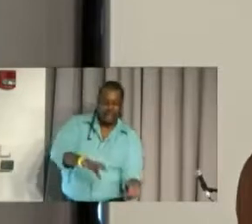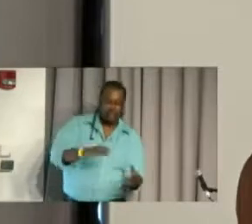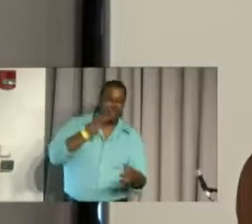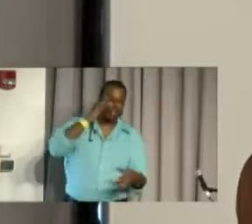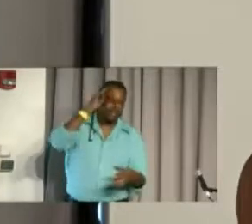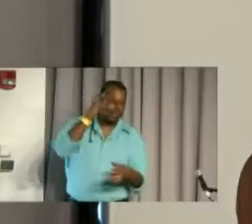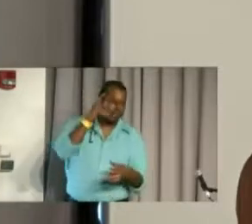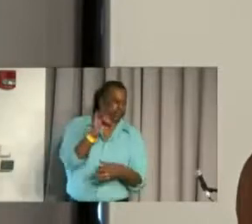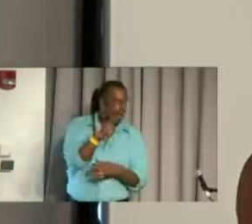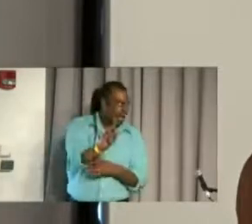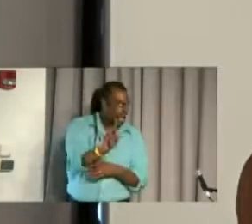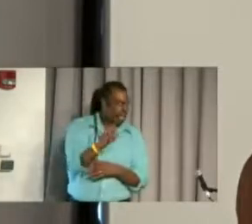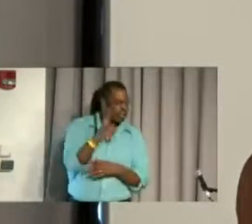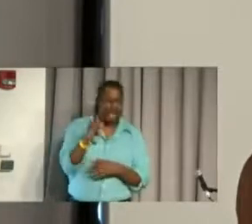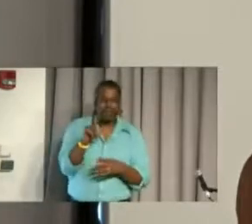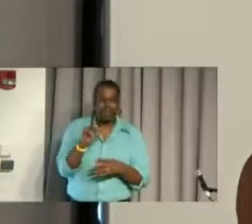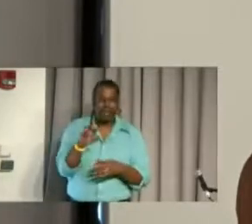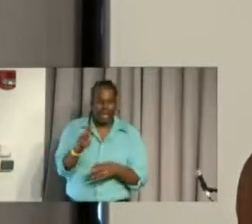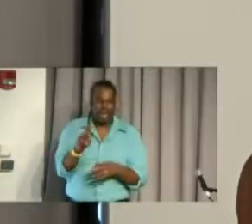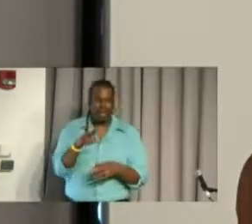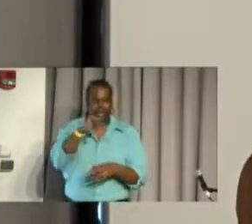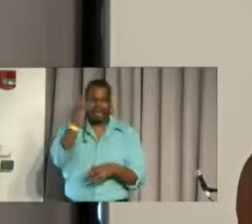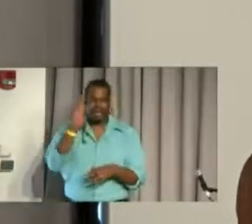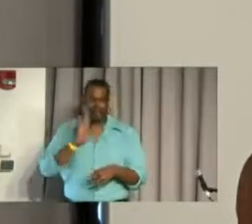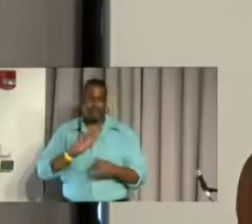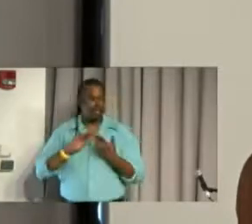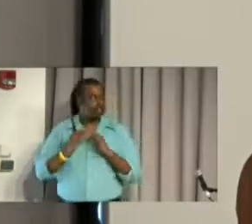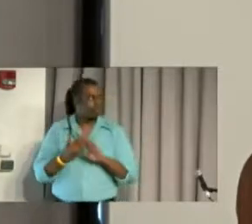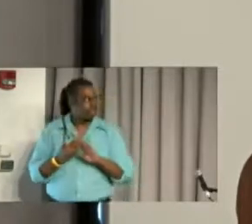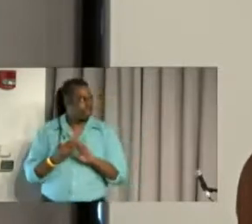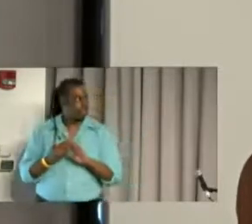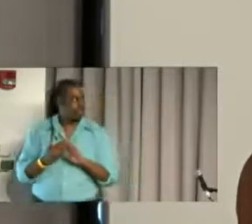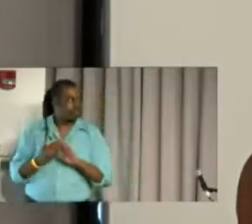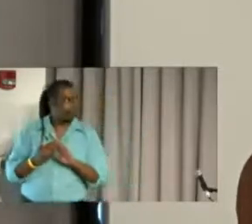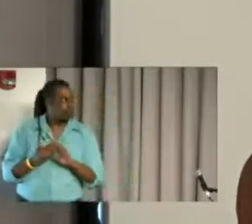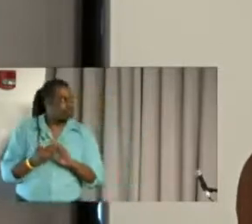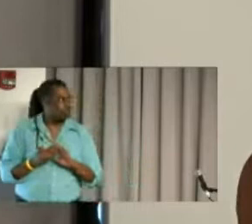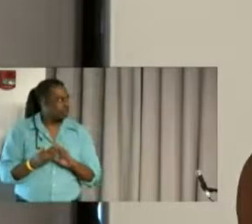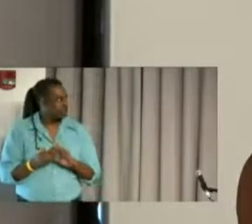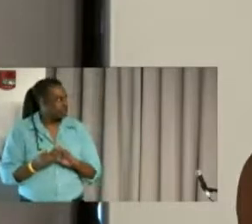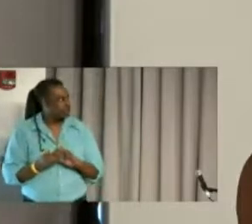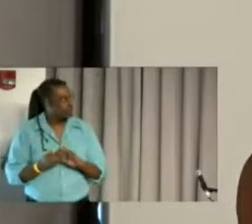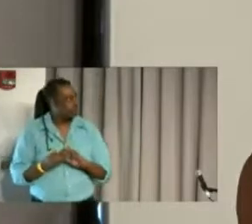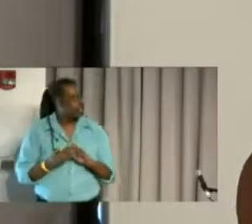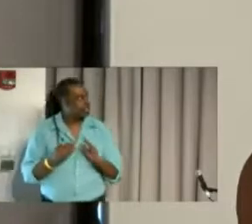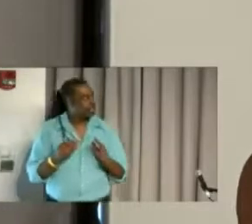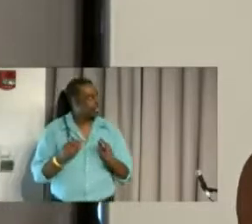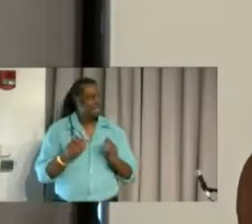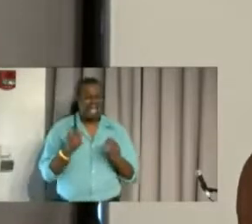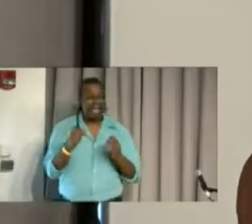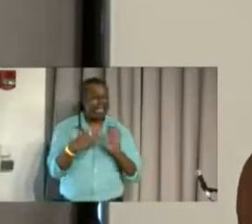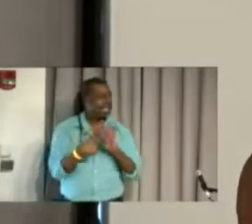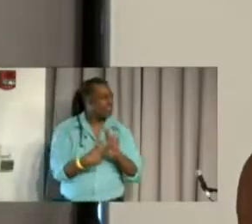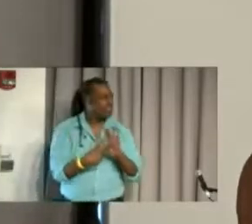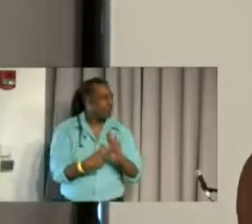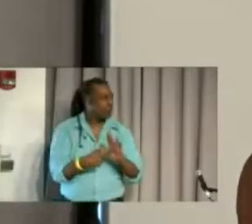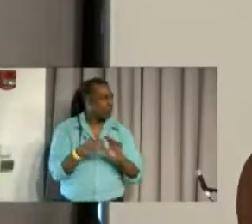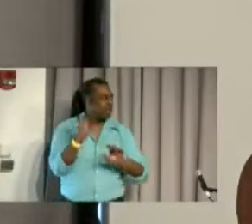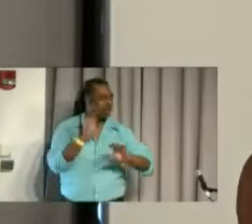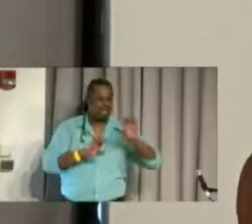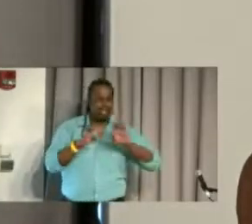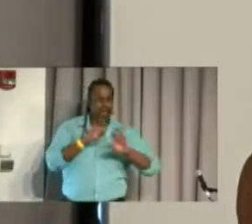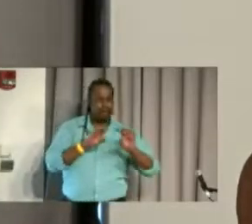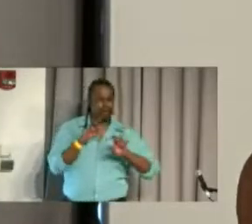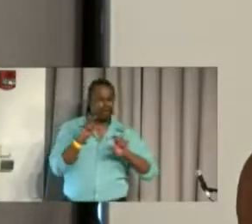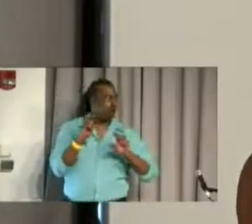land and lands where Black, brown communities and the poor are based in? What about any examples of chemical